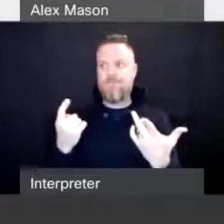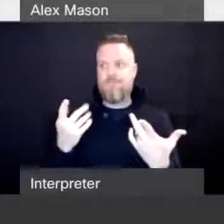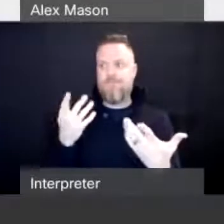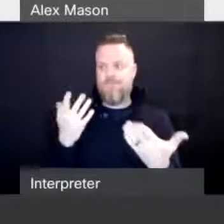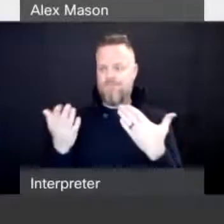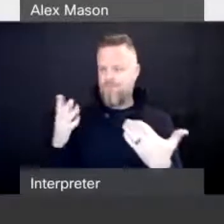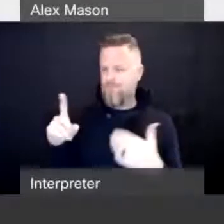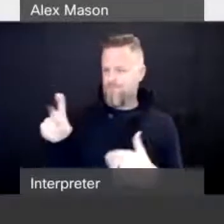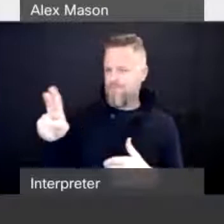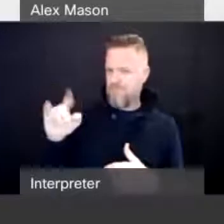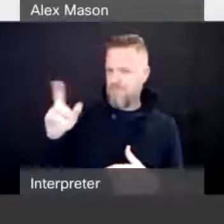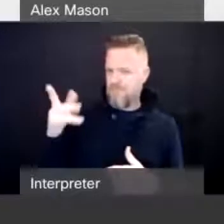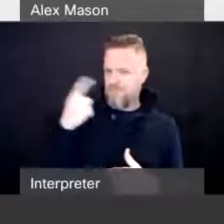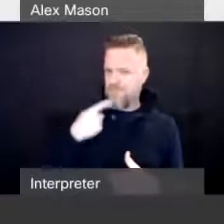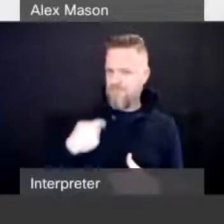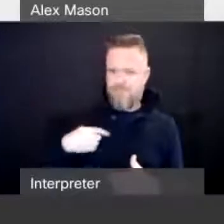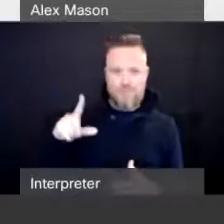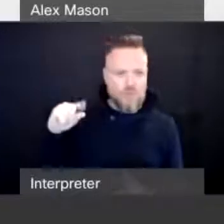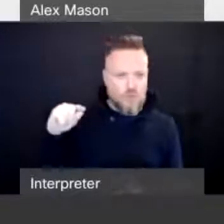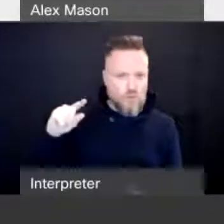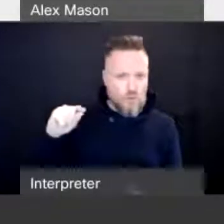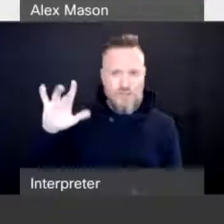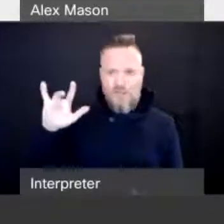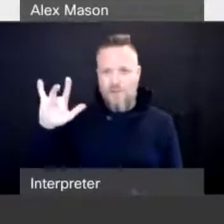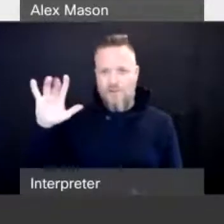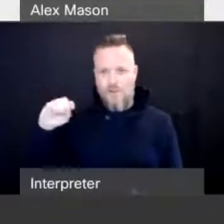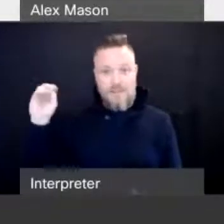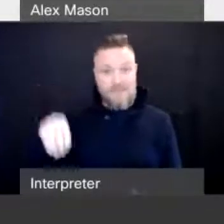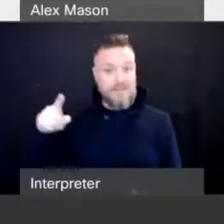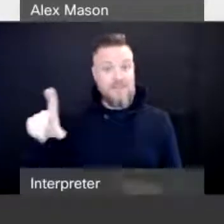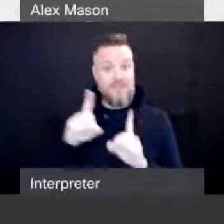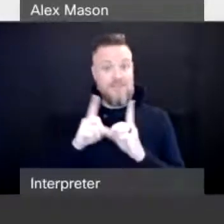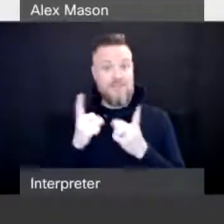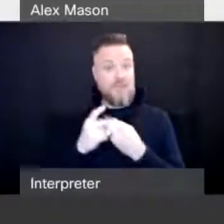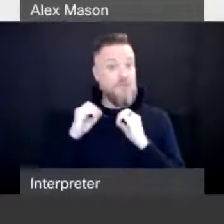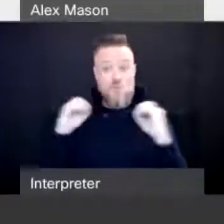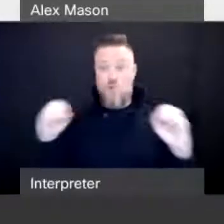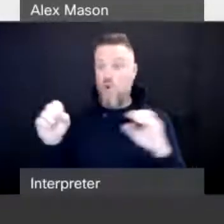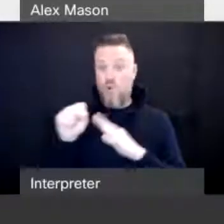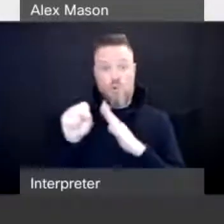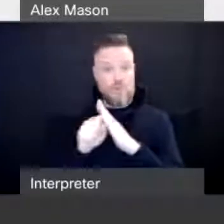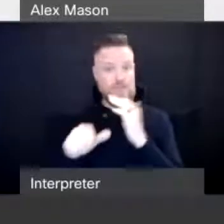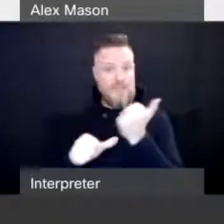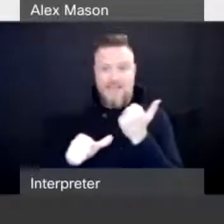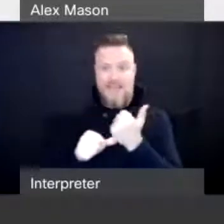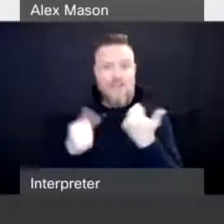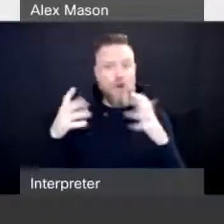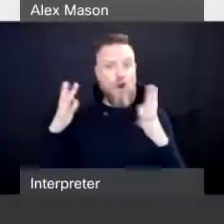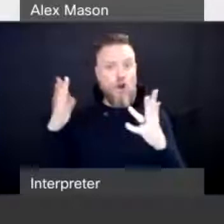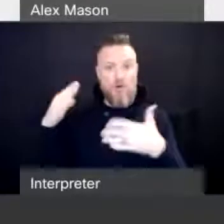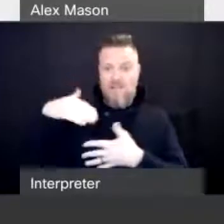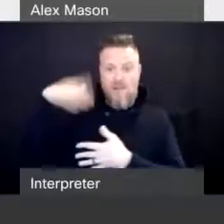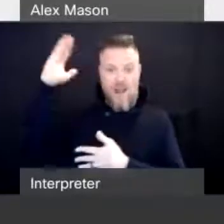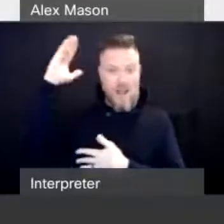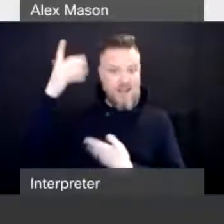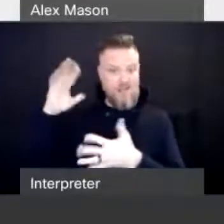me, 25% of districts don't get any state aid because they're already so high. They get zero.